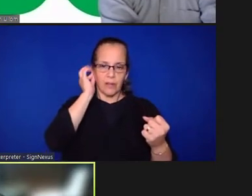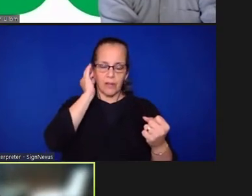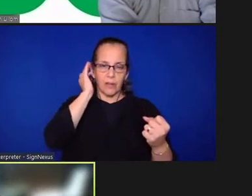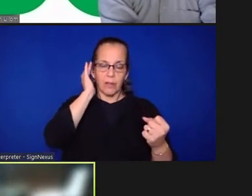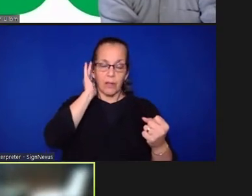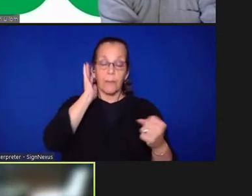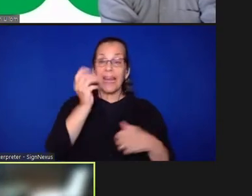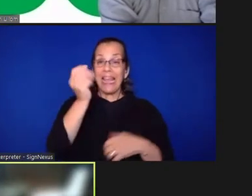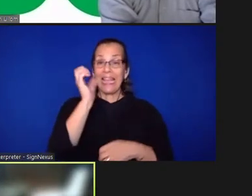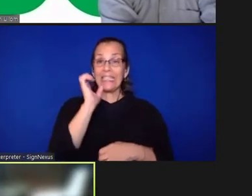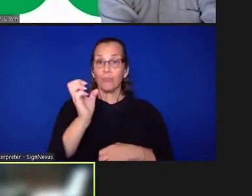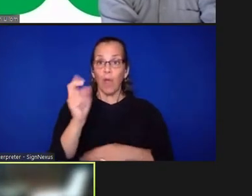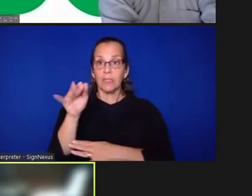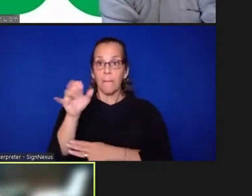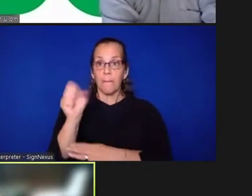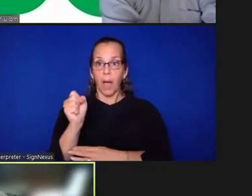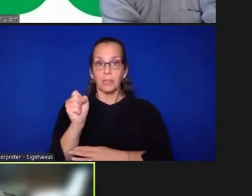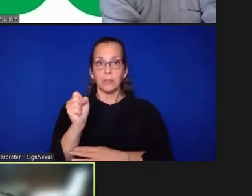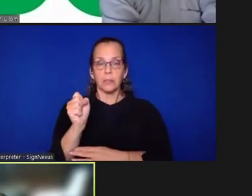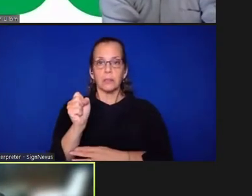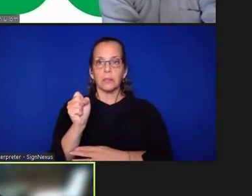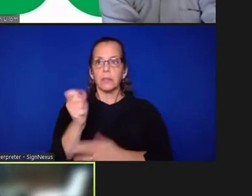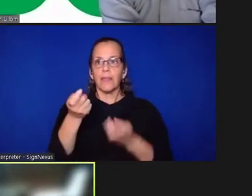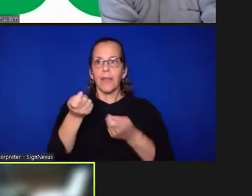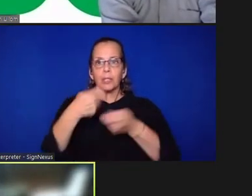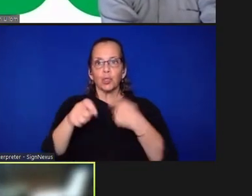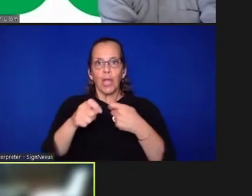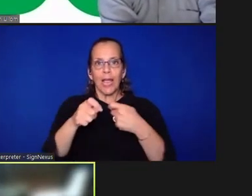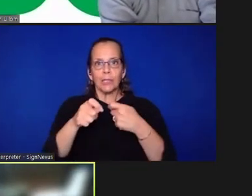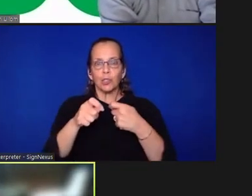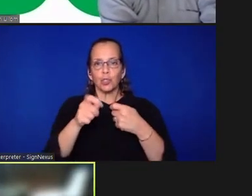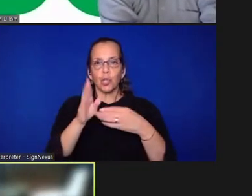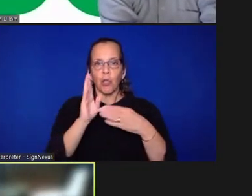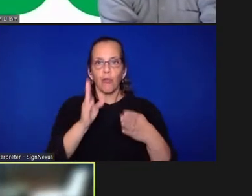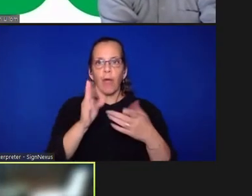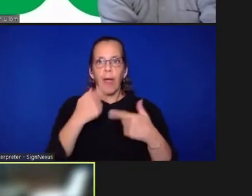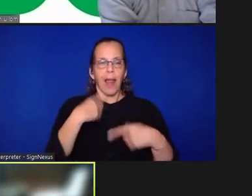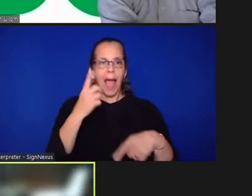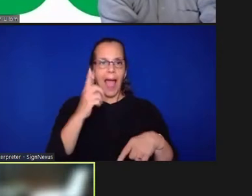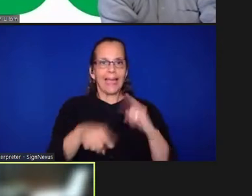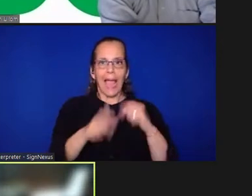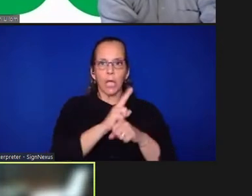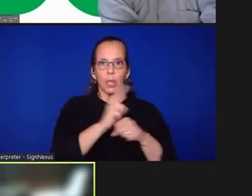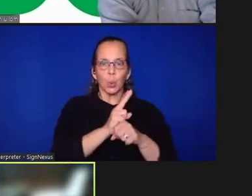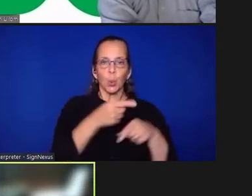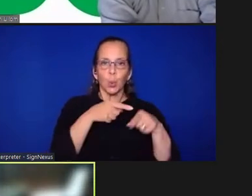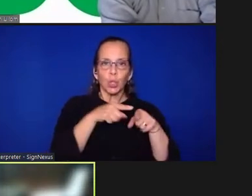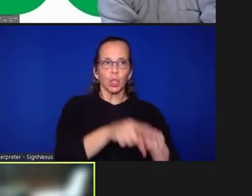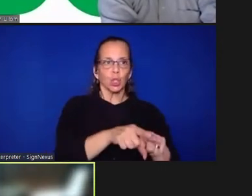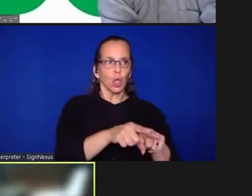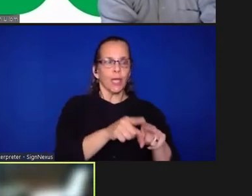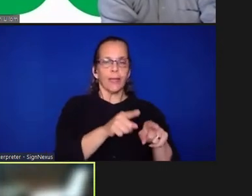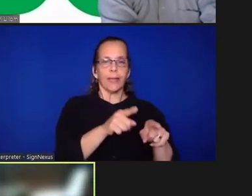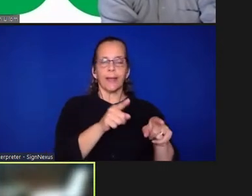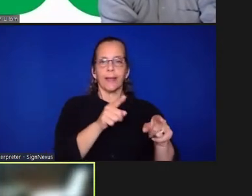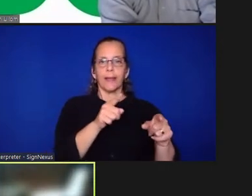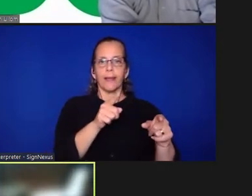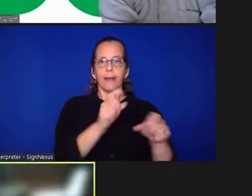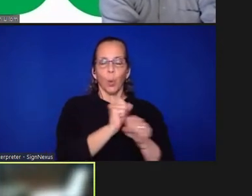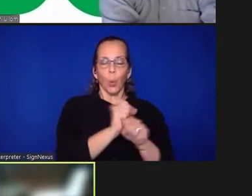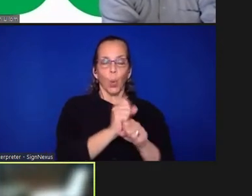eliminate it every single stop that I use they illuminate the job during my weekend activities they eliminate the stop near my house they eliminated to stop